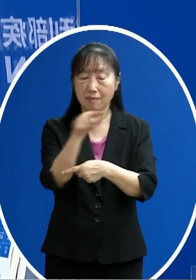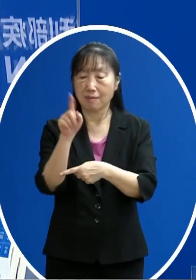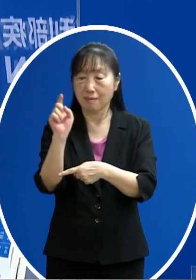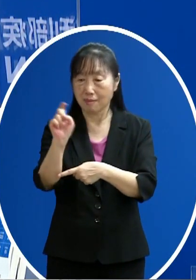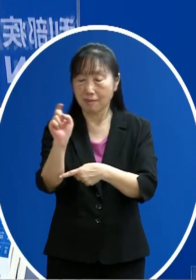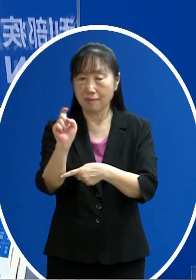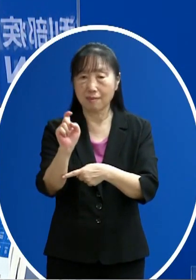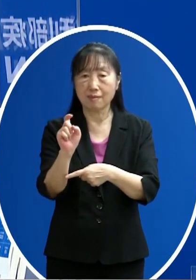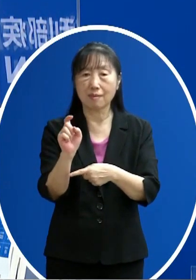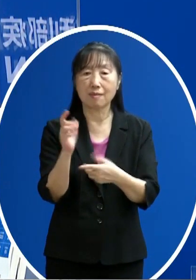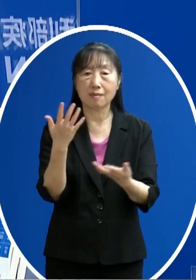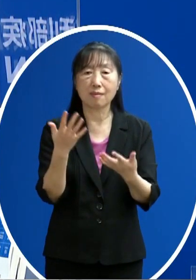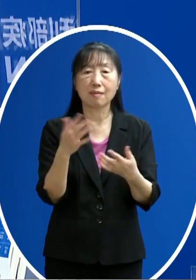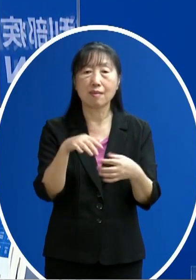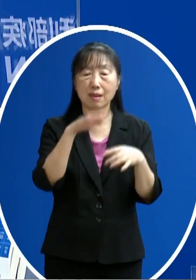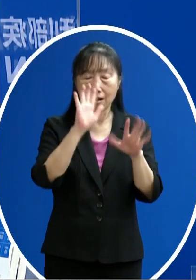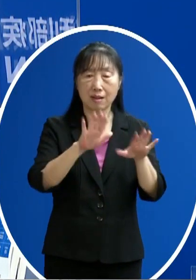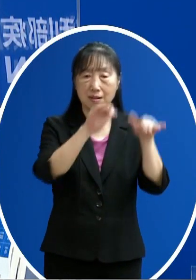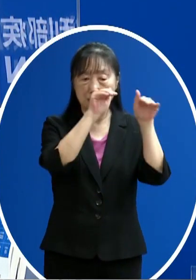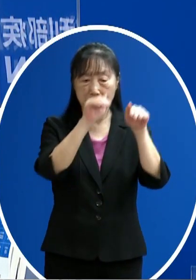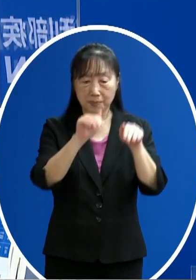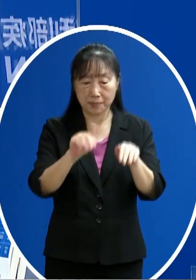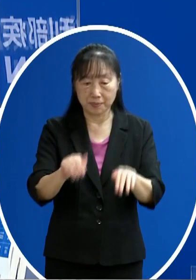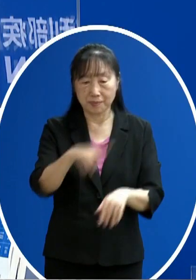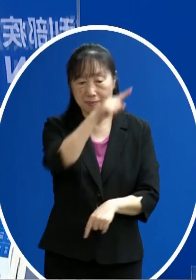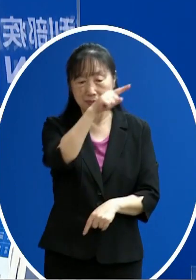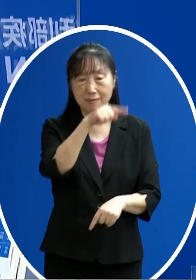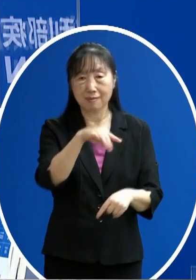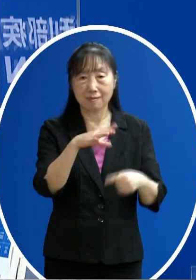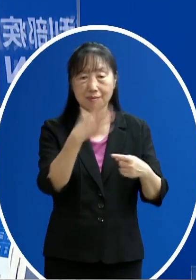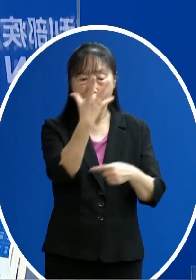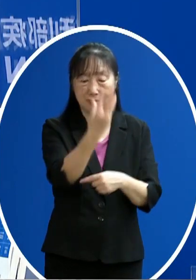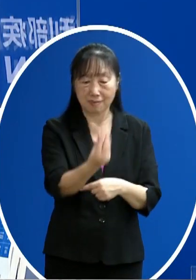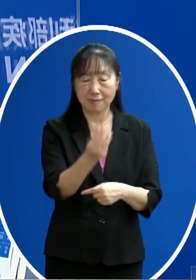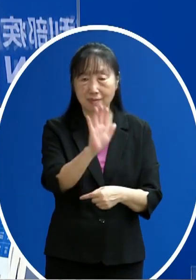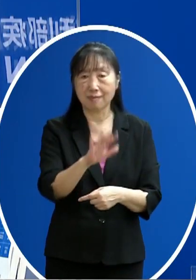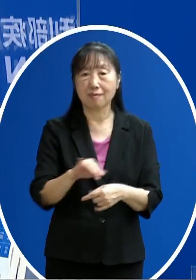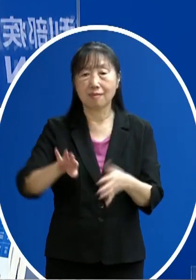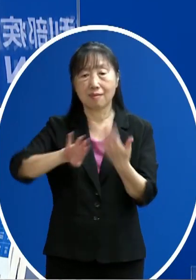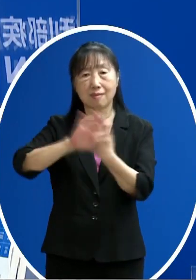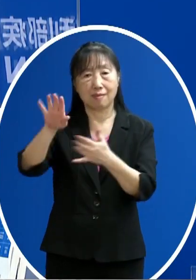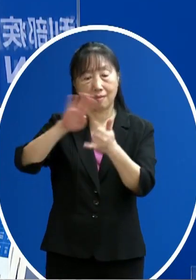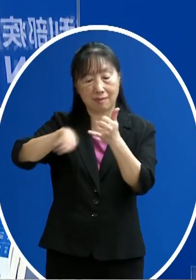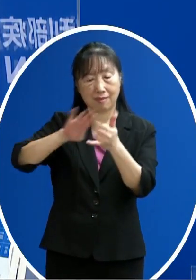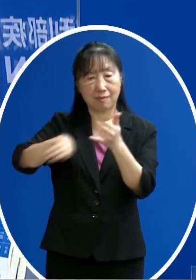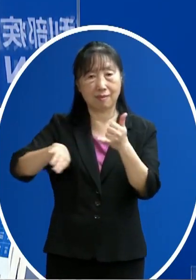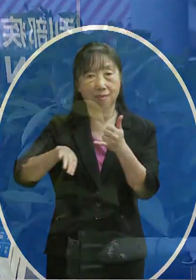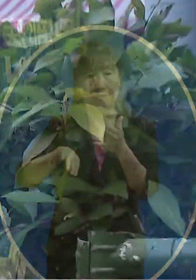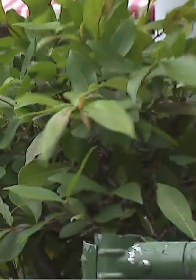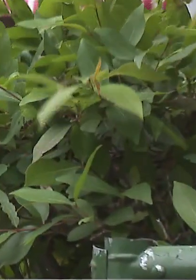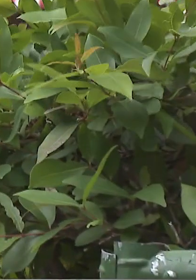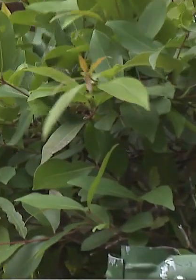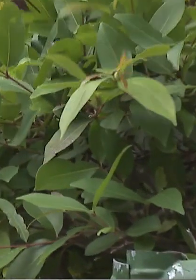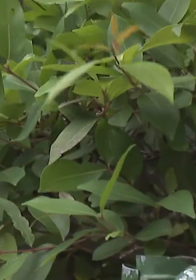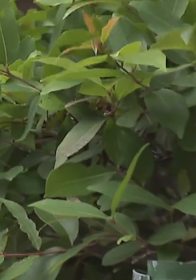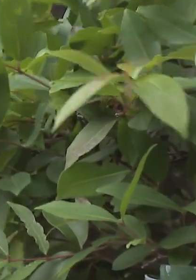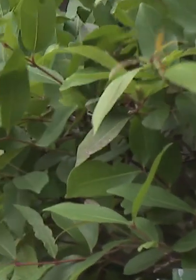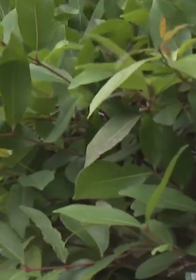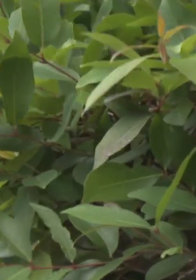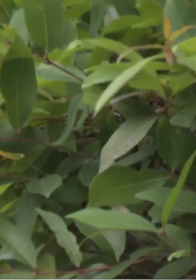easing there. In other areas in central and southern Taiwan, the infection rate is gradually approaching those figures. Taiwan